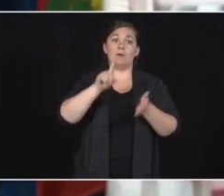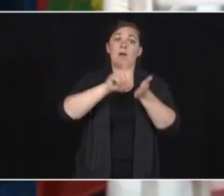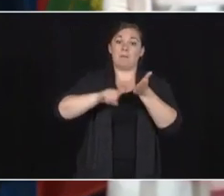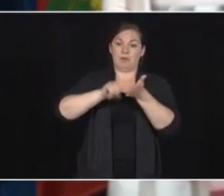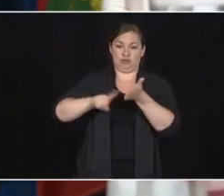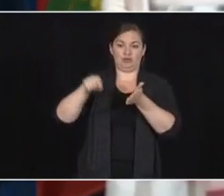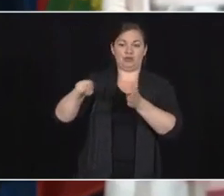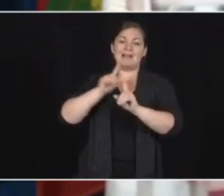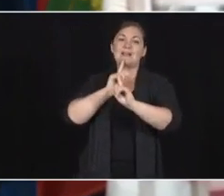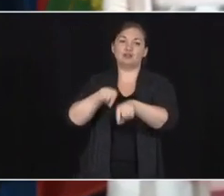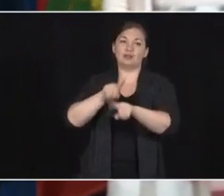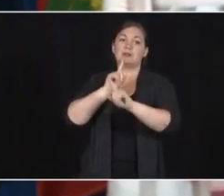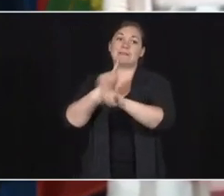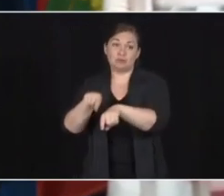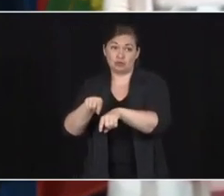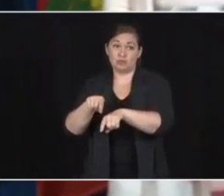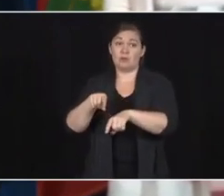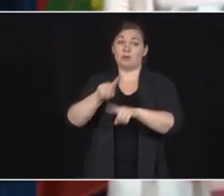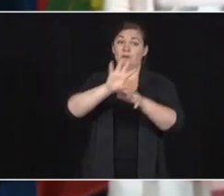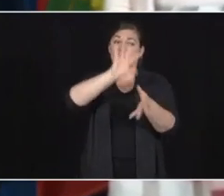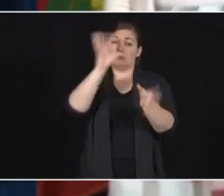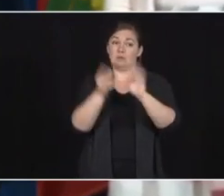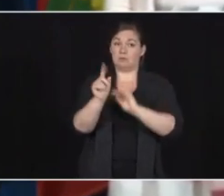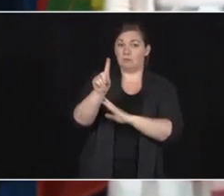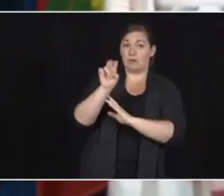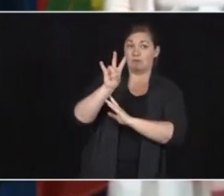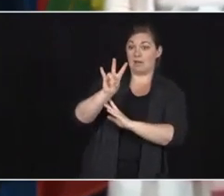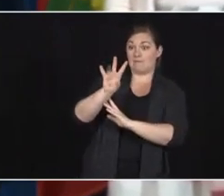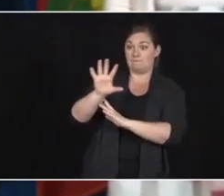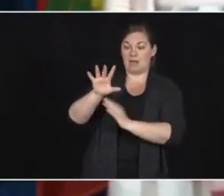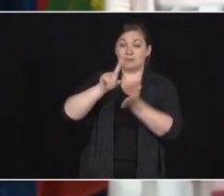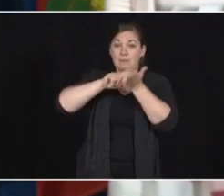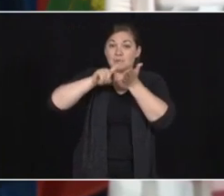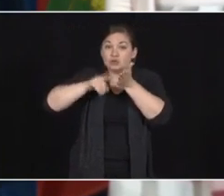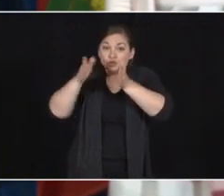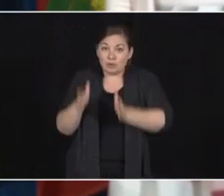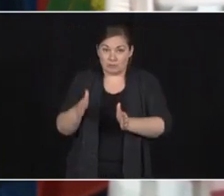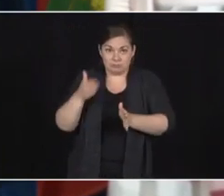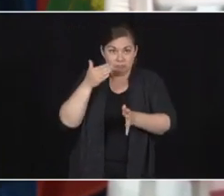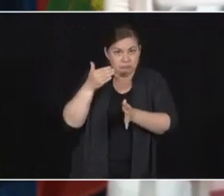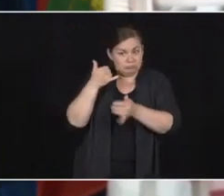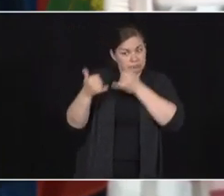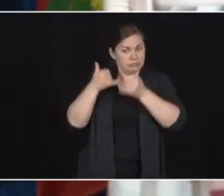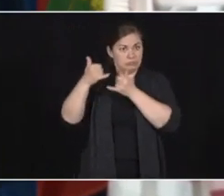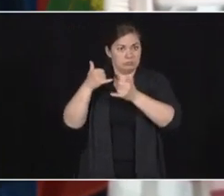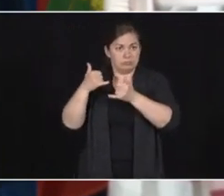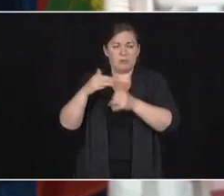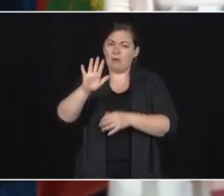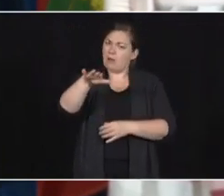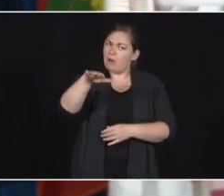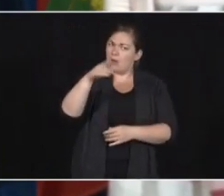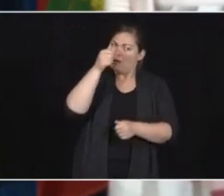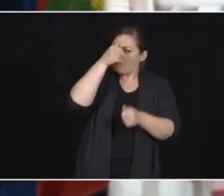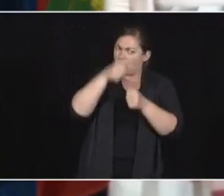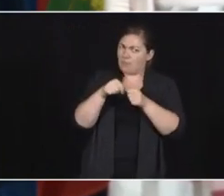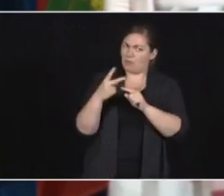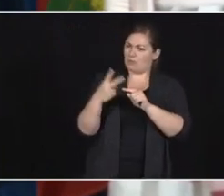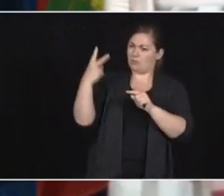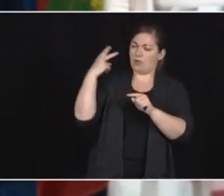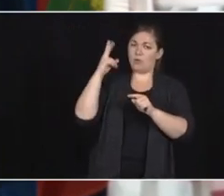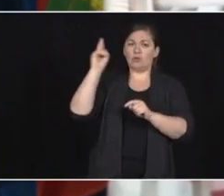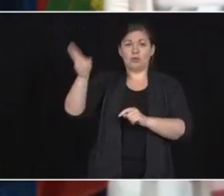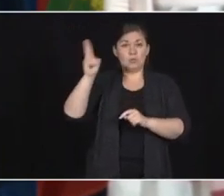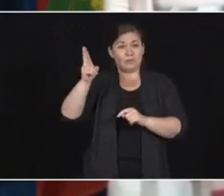have 175 long-term care inspectors. I want to go back as well, to the history surrounding these inspections. Back